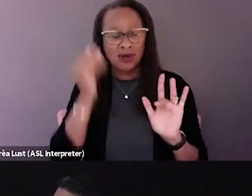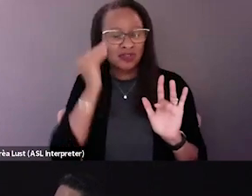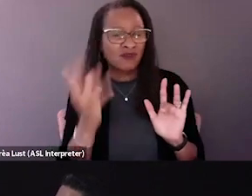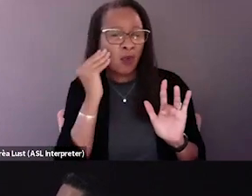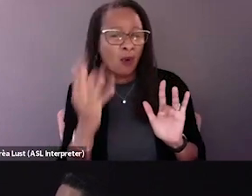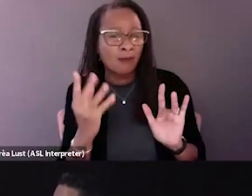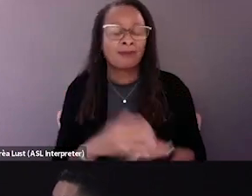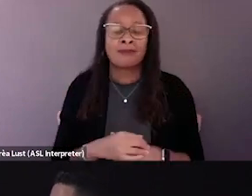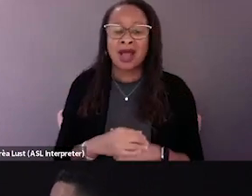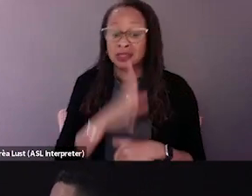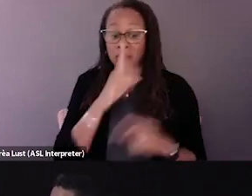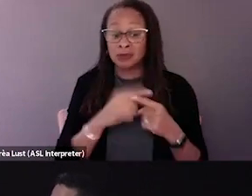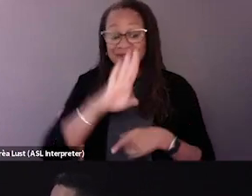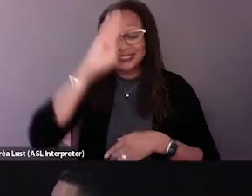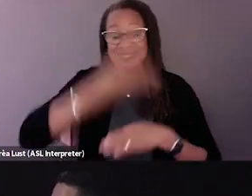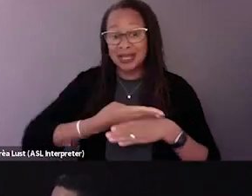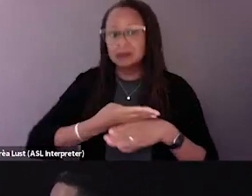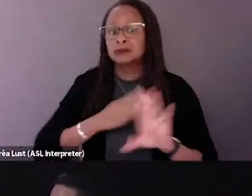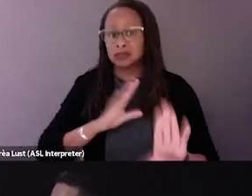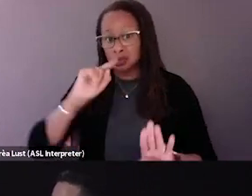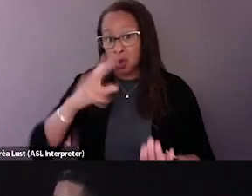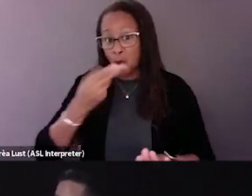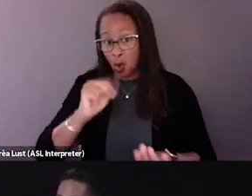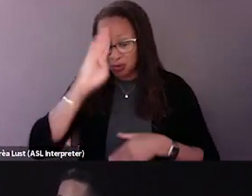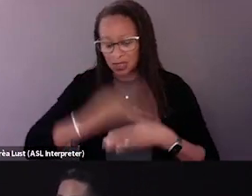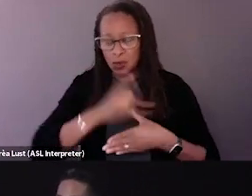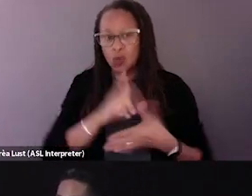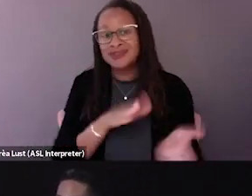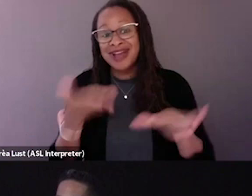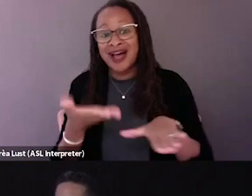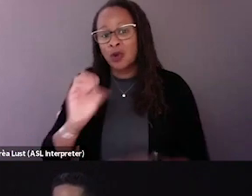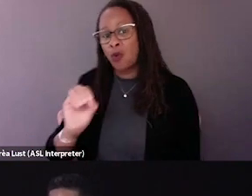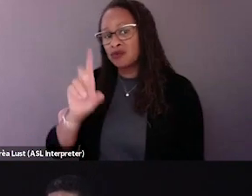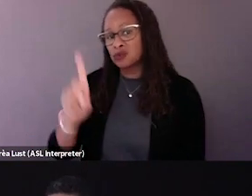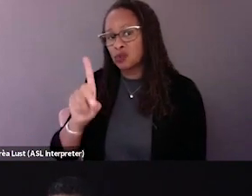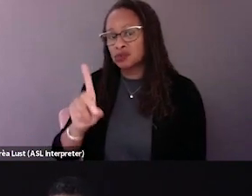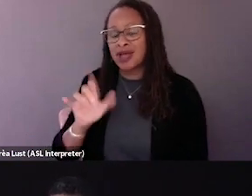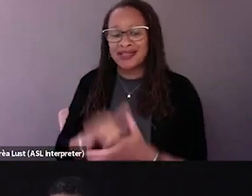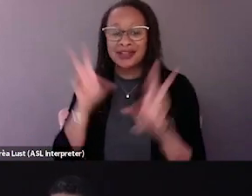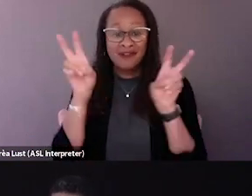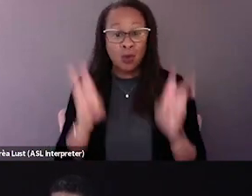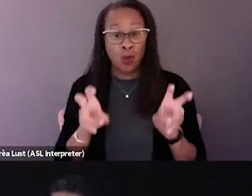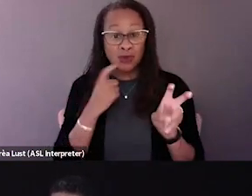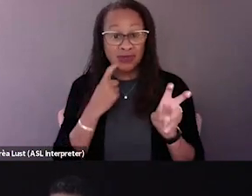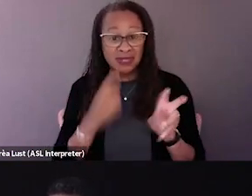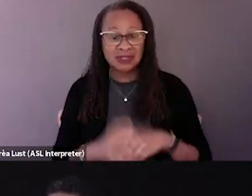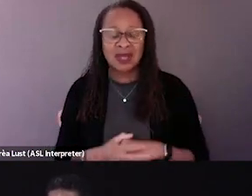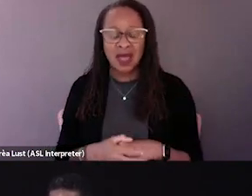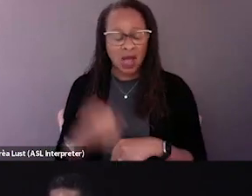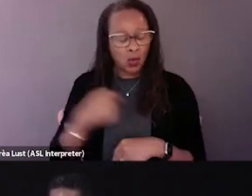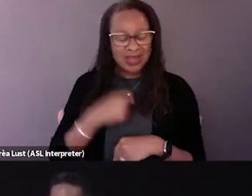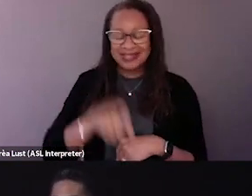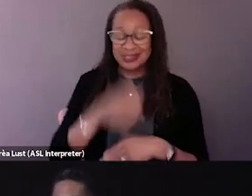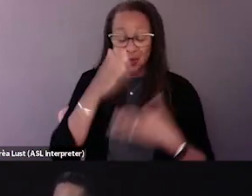and he talks about his own son, dying from an overdose. And there's that quote where he says, "We've got to end